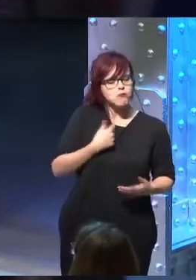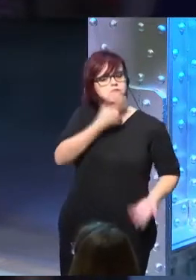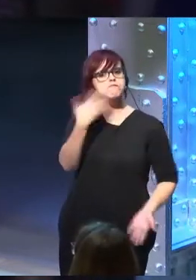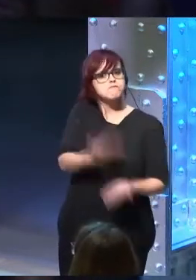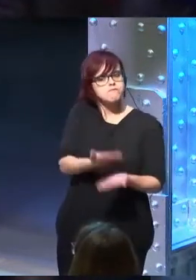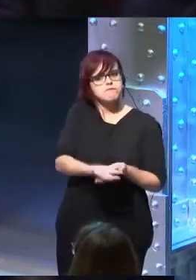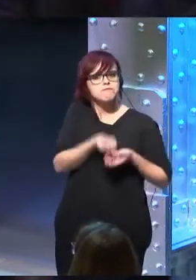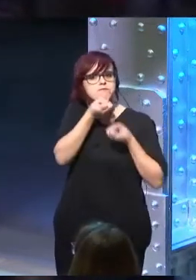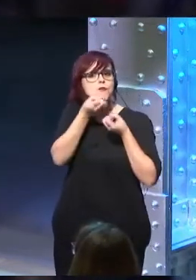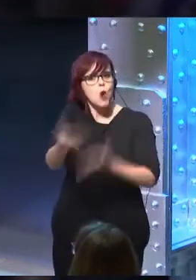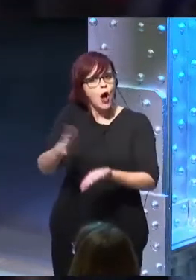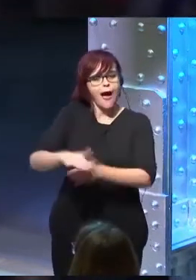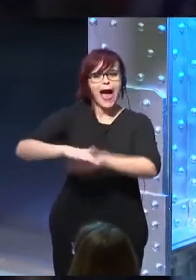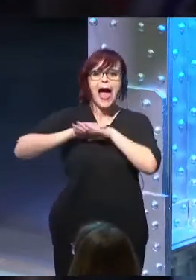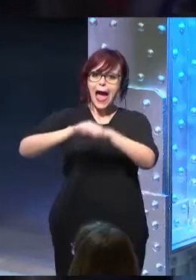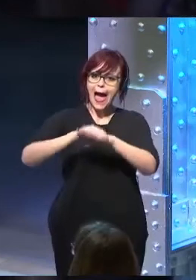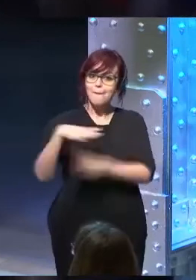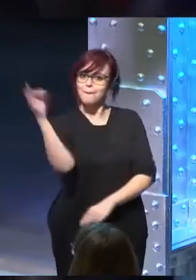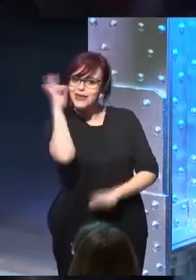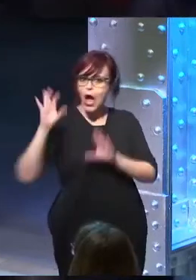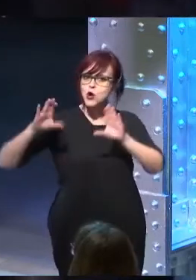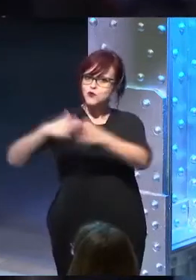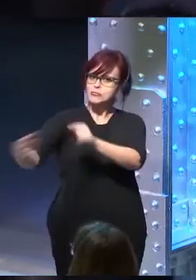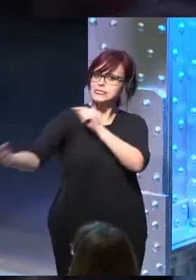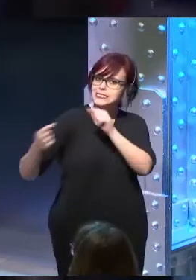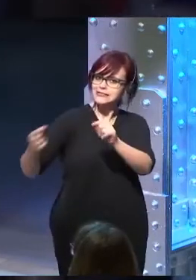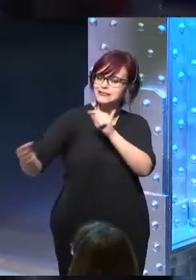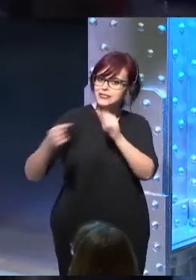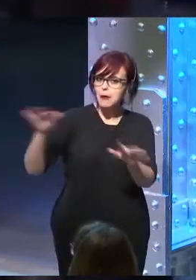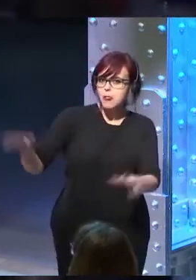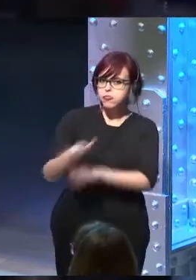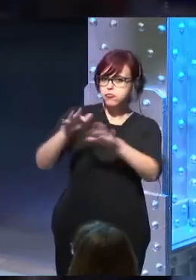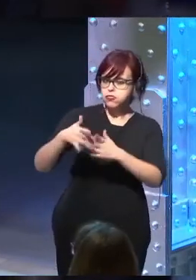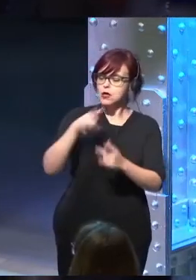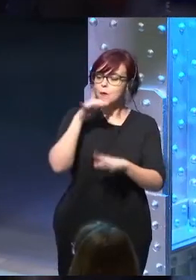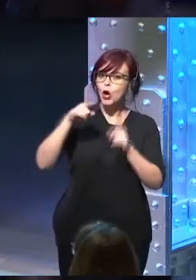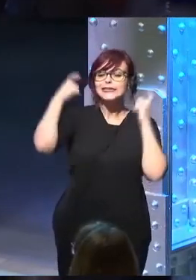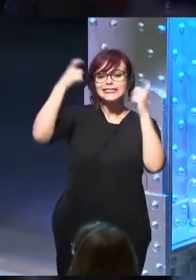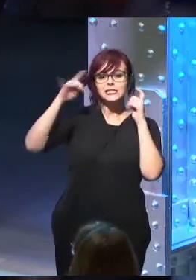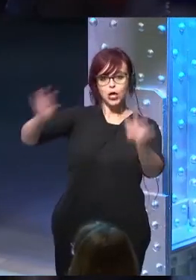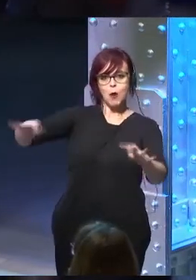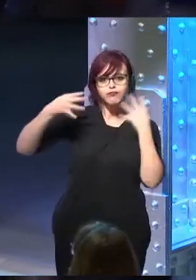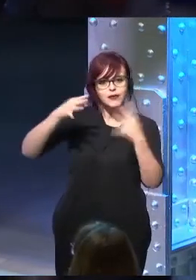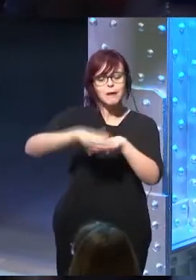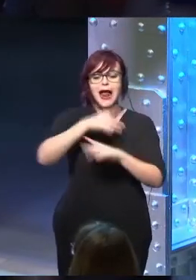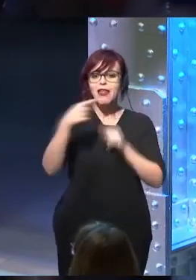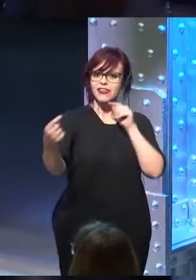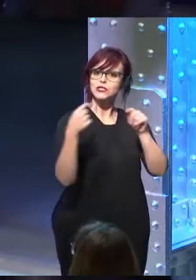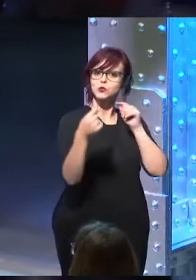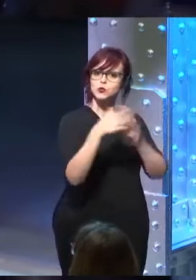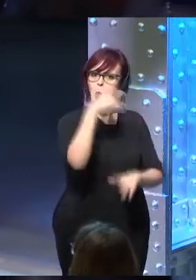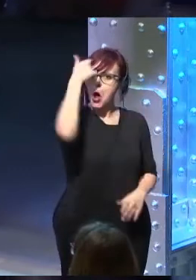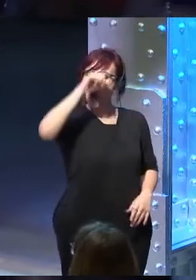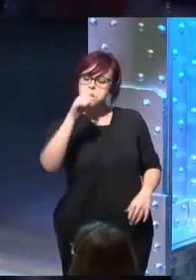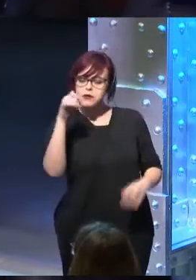do I get noticed, how do I feel that I belong in the male discussion. Now, I know